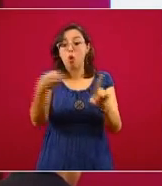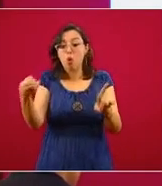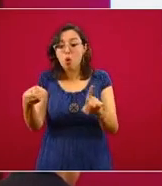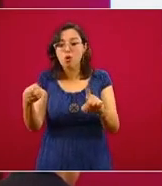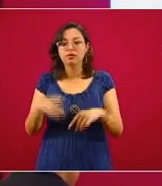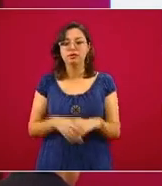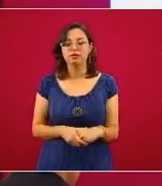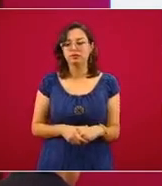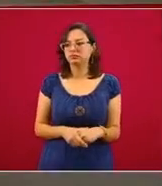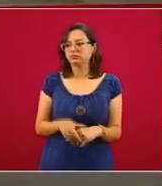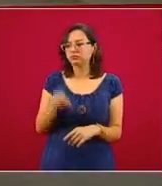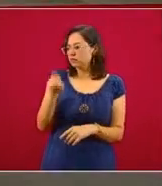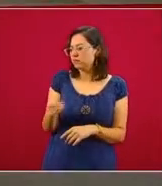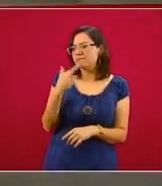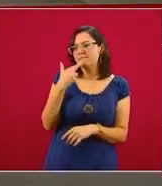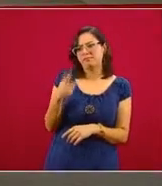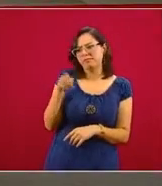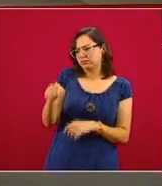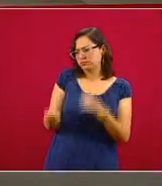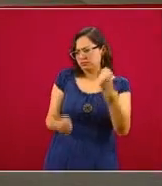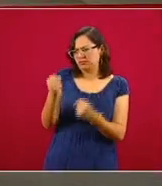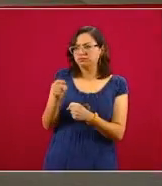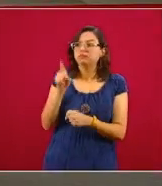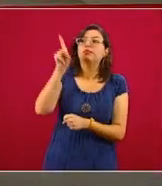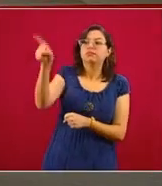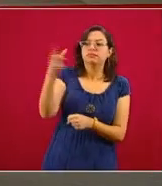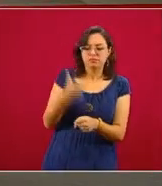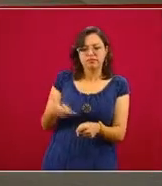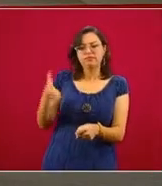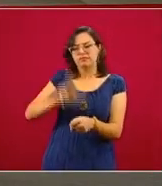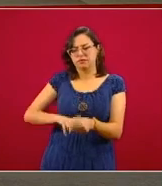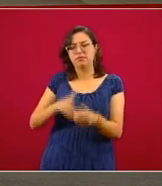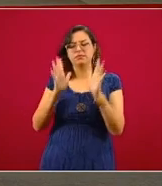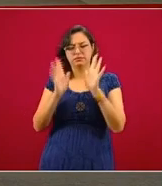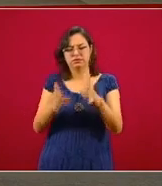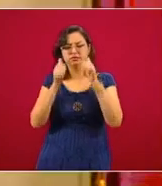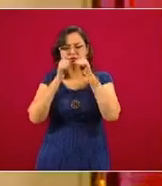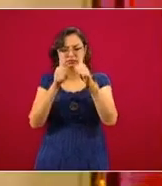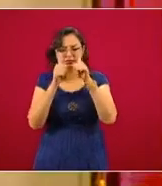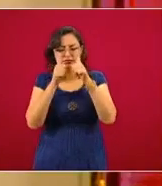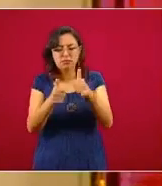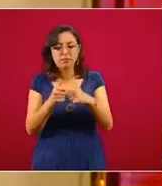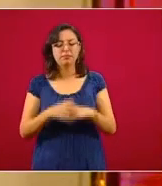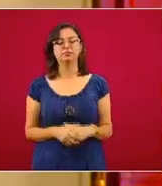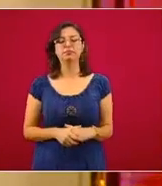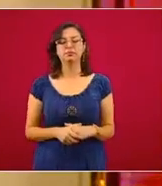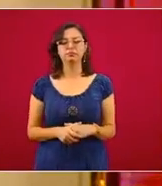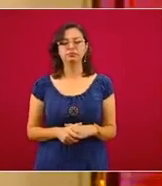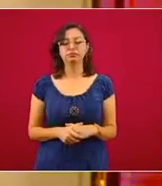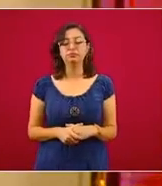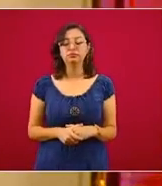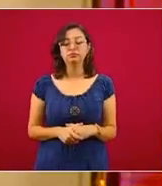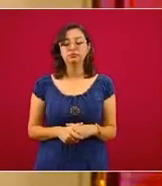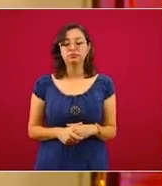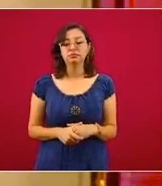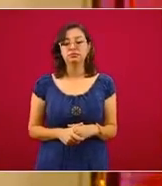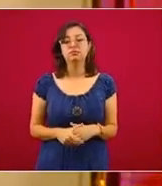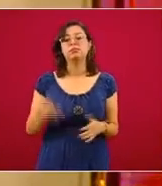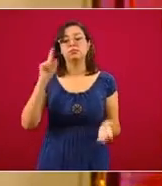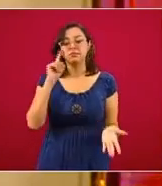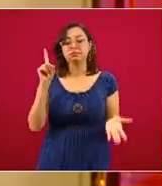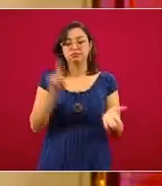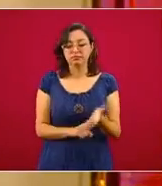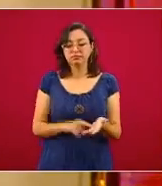fashion. Perhaps they'll tell you on the phone, it's better for you to go with your car to this hospital and they'll be waiting for you there. I think